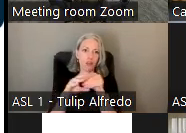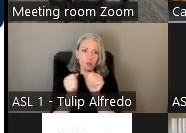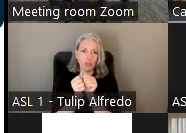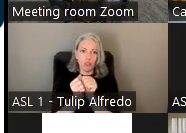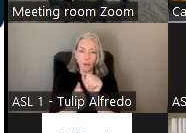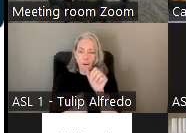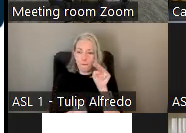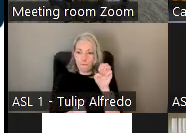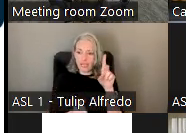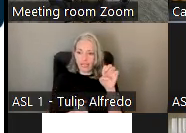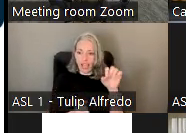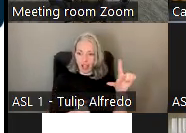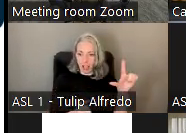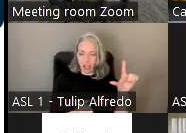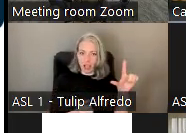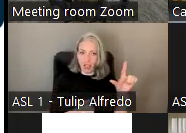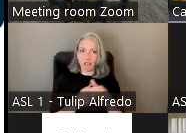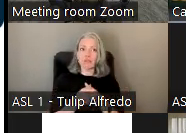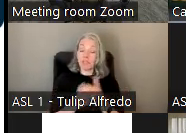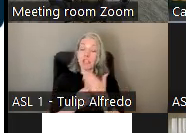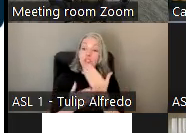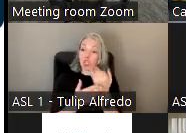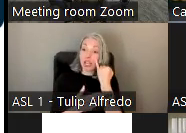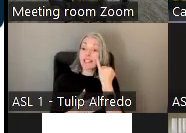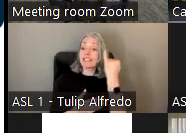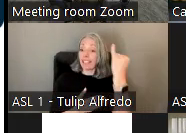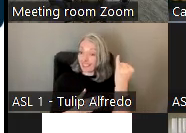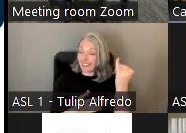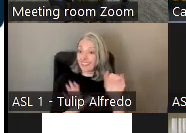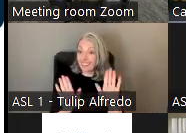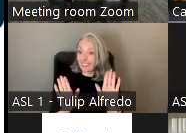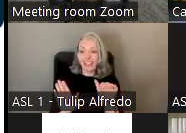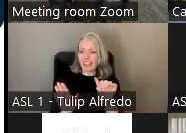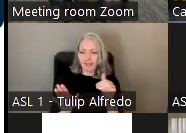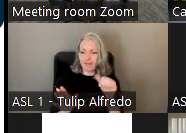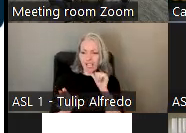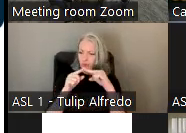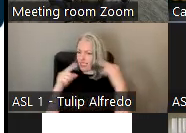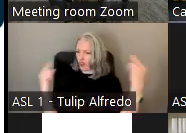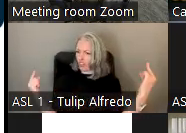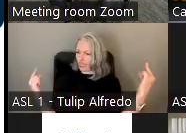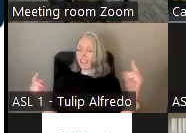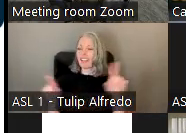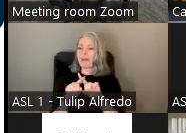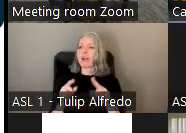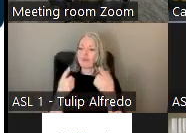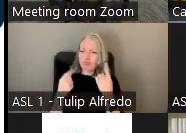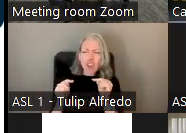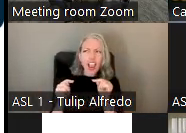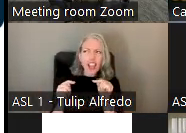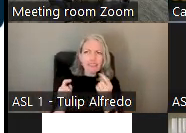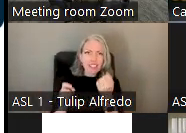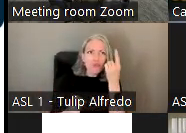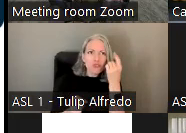Yeah. I mean, it's a great idea. So like, I'm not disagreeing with you. I just like trying to Yeah. focus on what we're